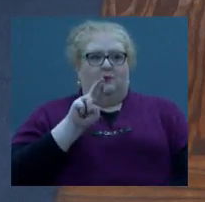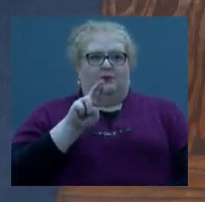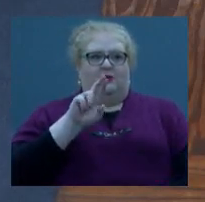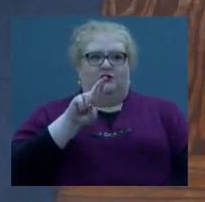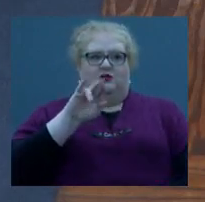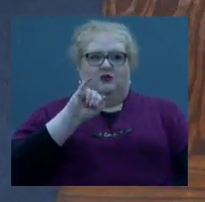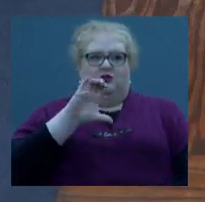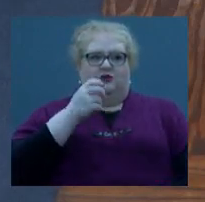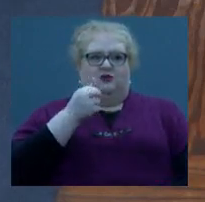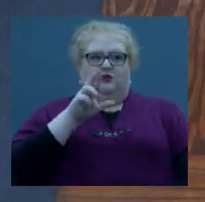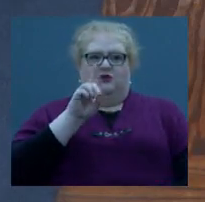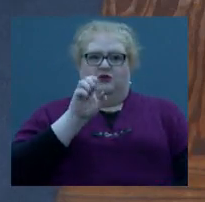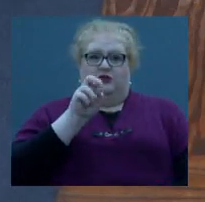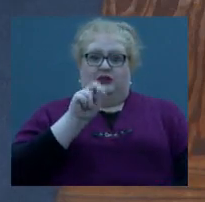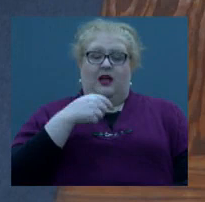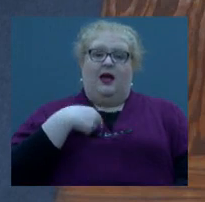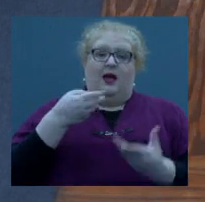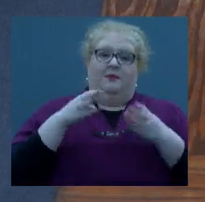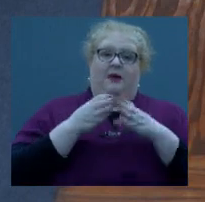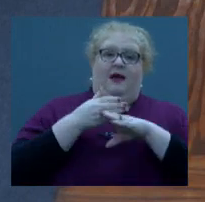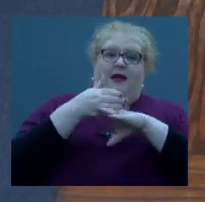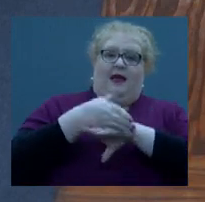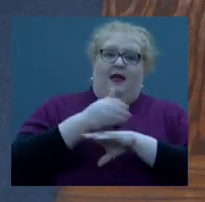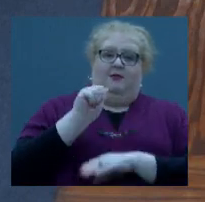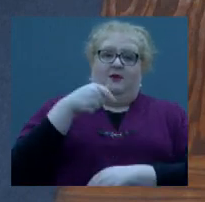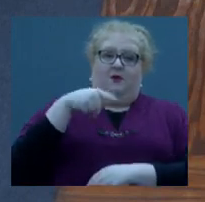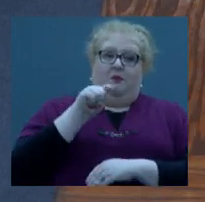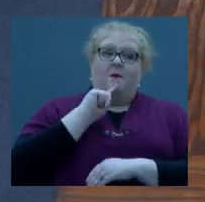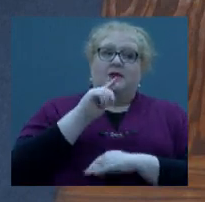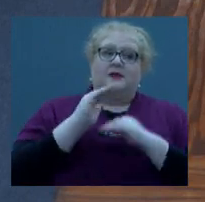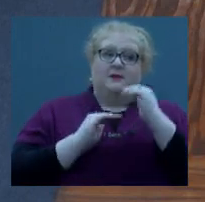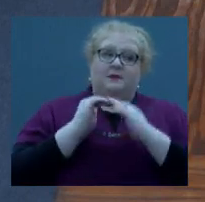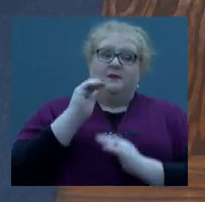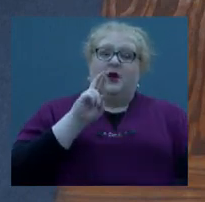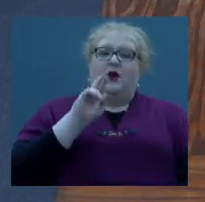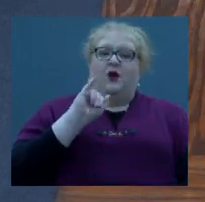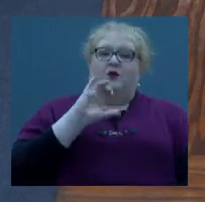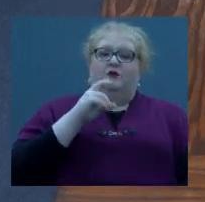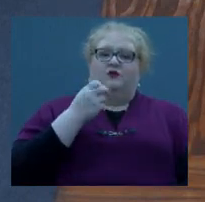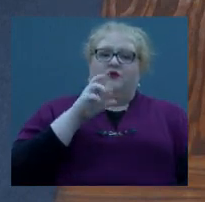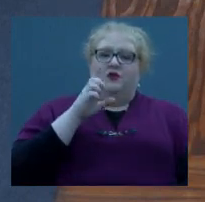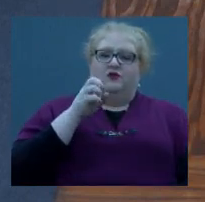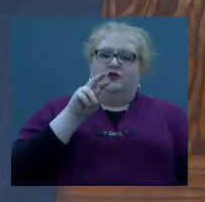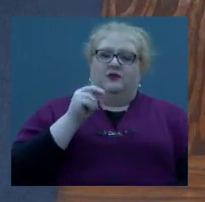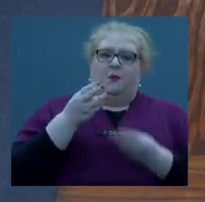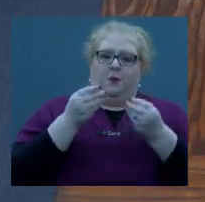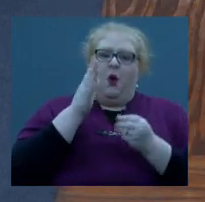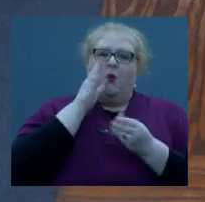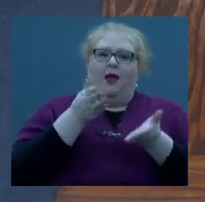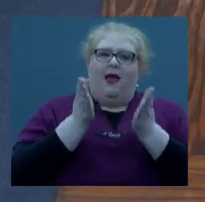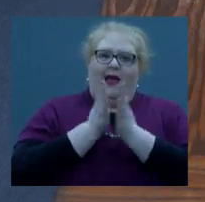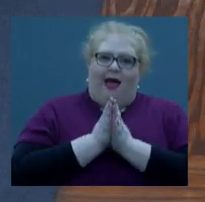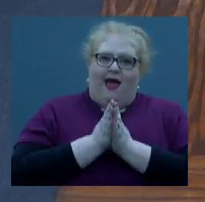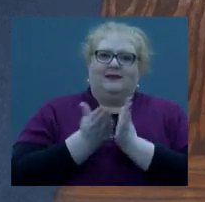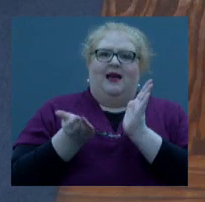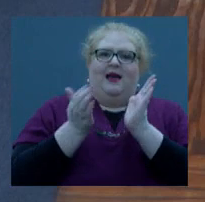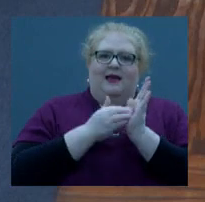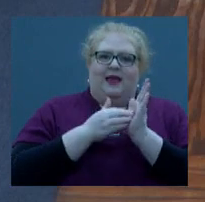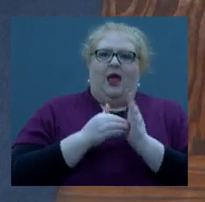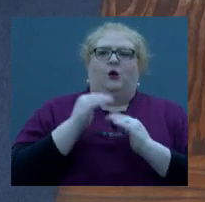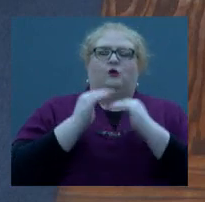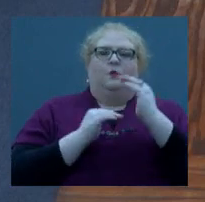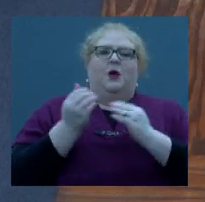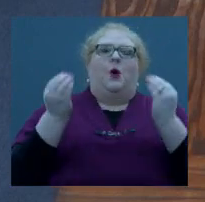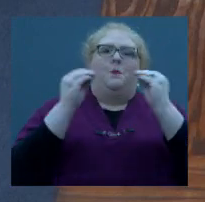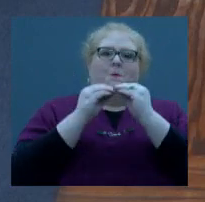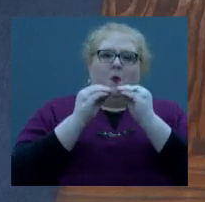I'll bet that after the apartments are built, Richardson's properties will again ask to be allowed to build another line of